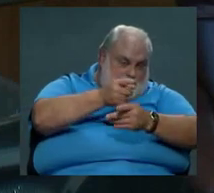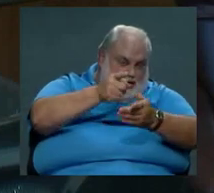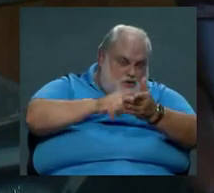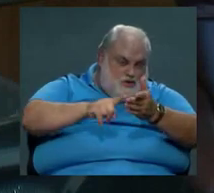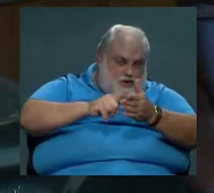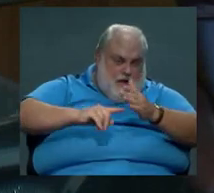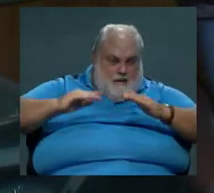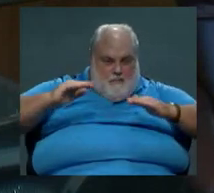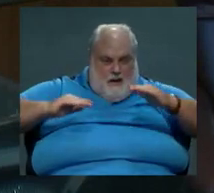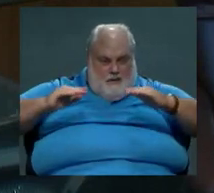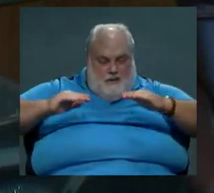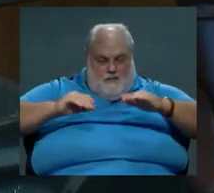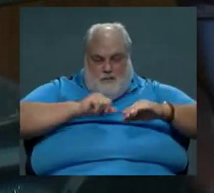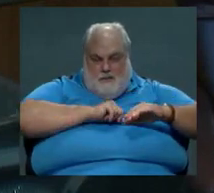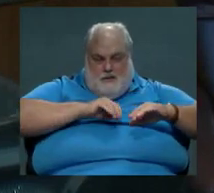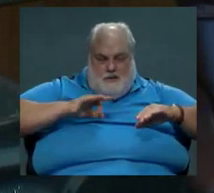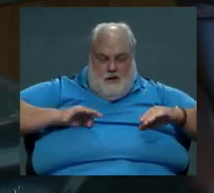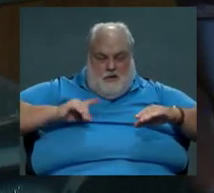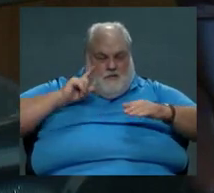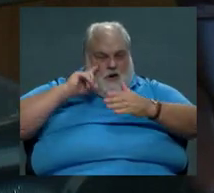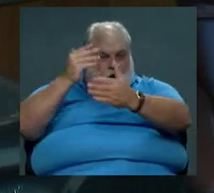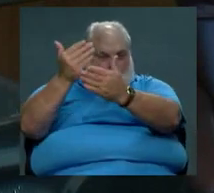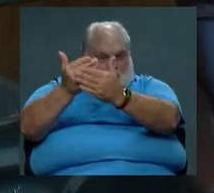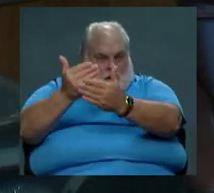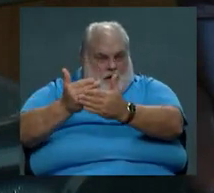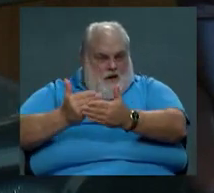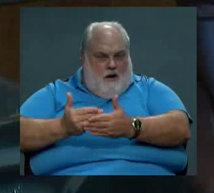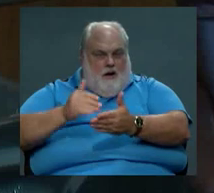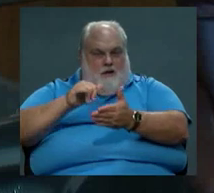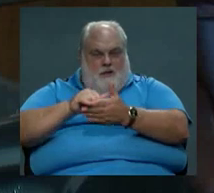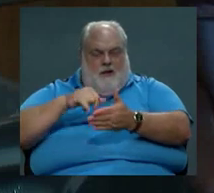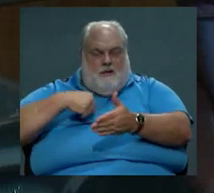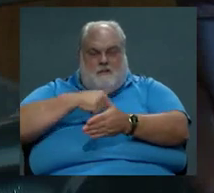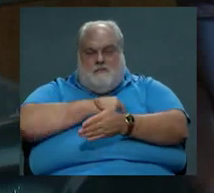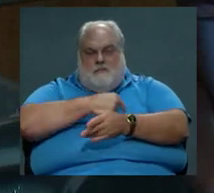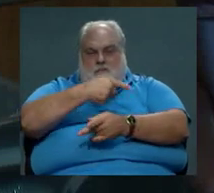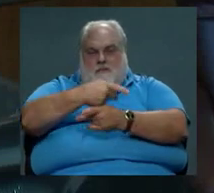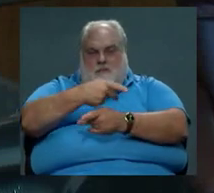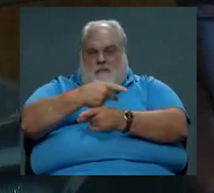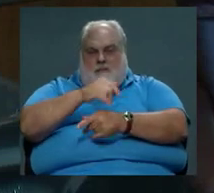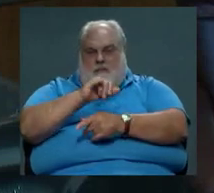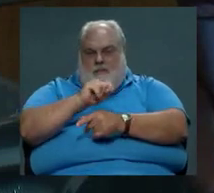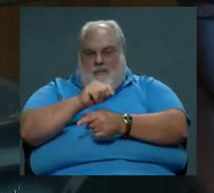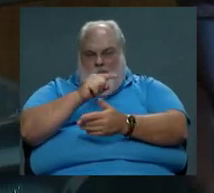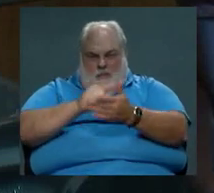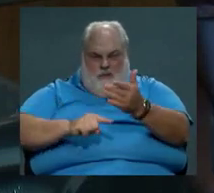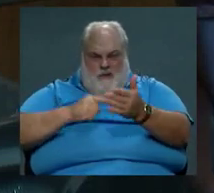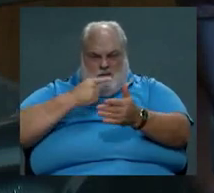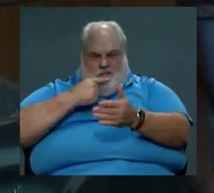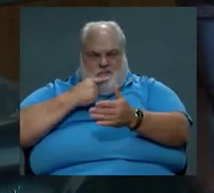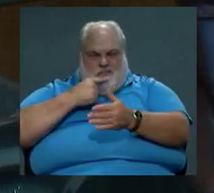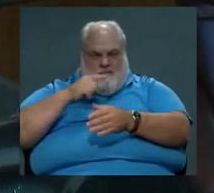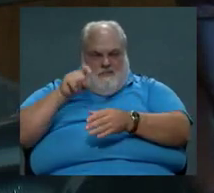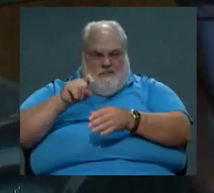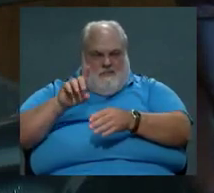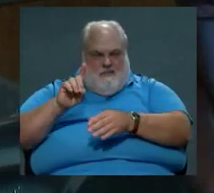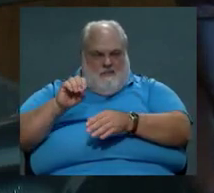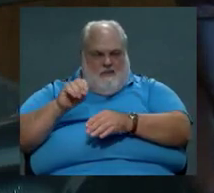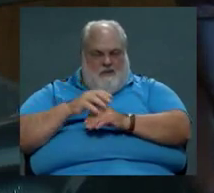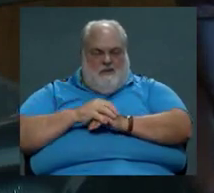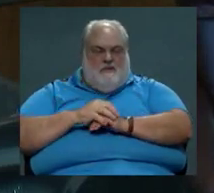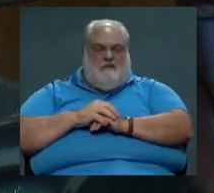part of a check and balance from staff to verify that we are, that organization is doing what it says it's supposed to do. So